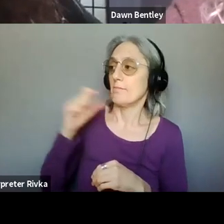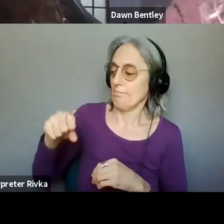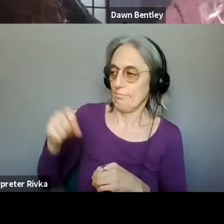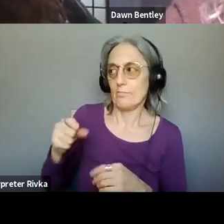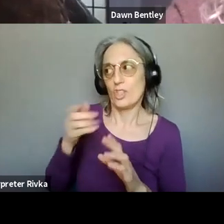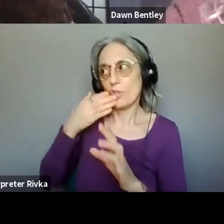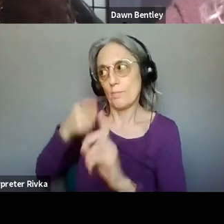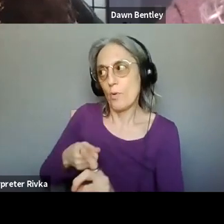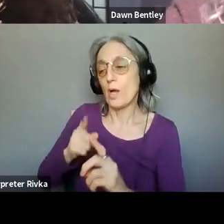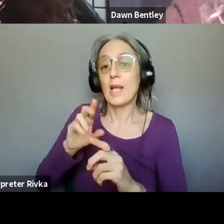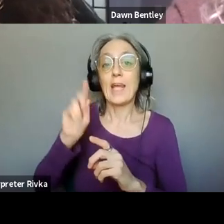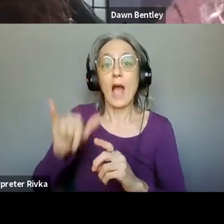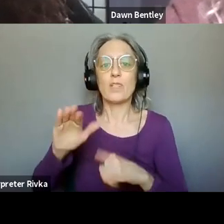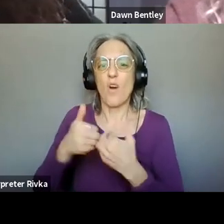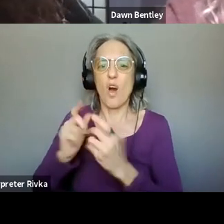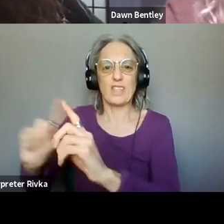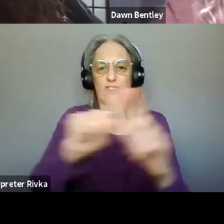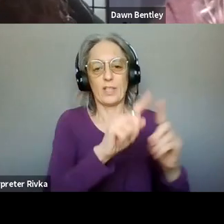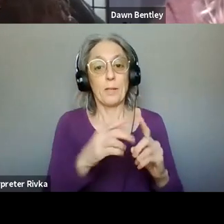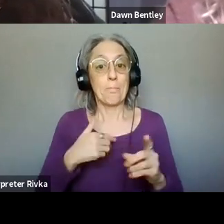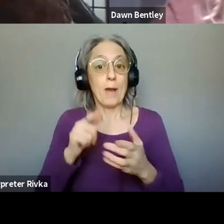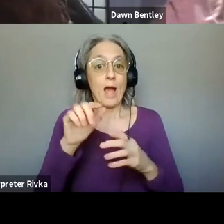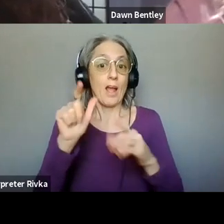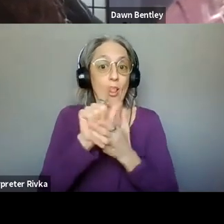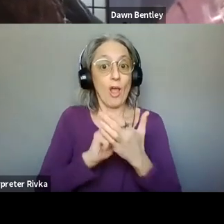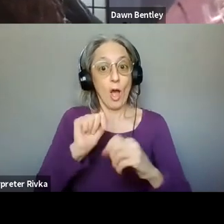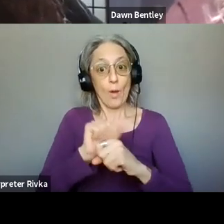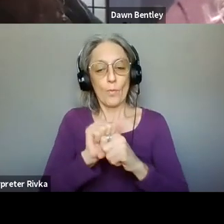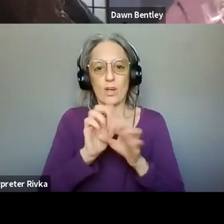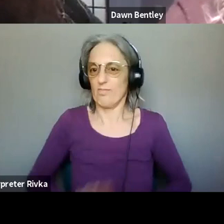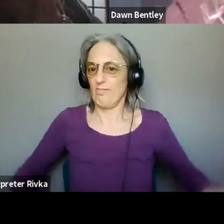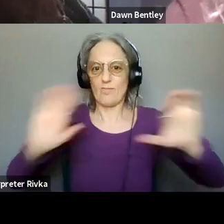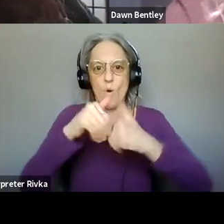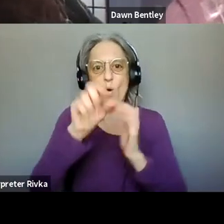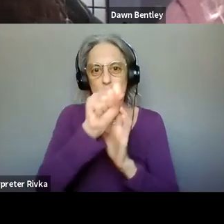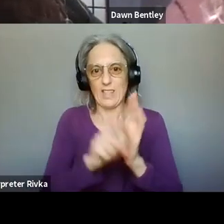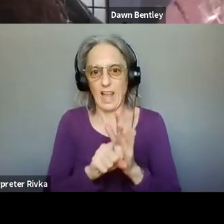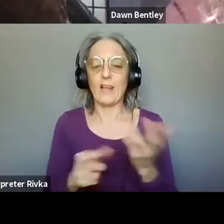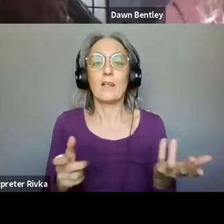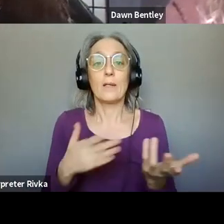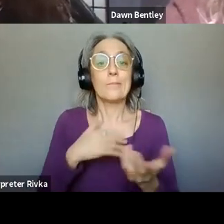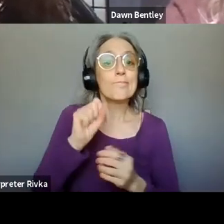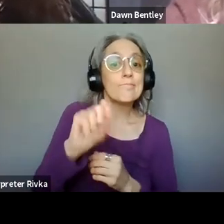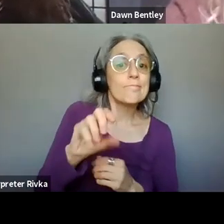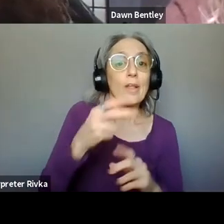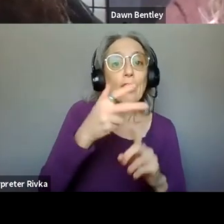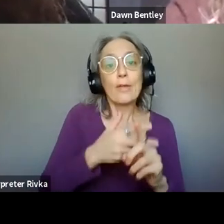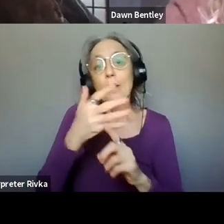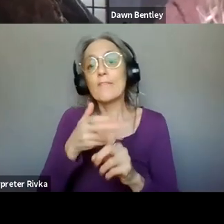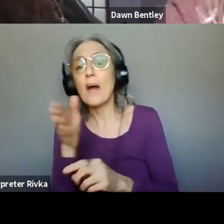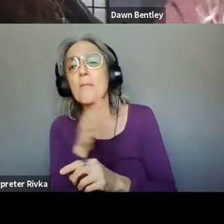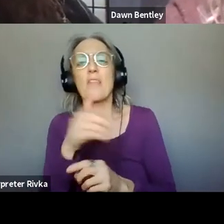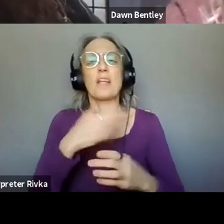I practice statewide. And so a lot of the advice I give is kind of an average across the 88 counties that I